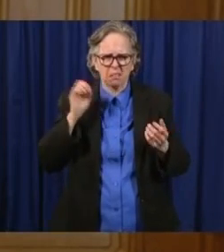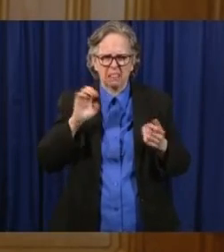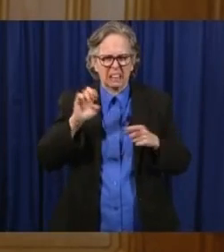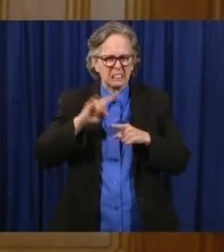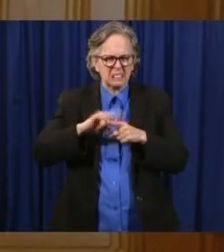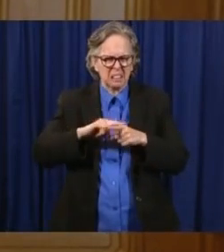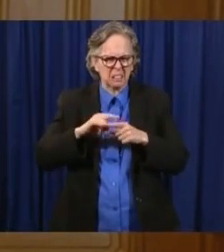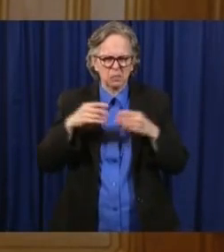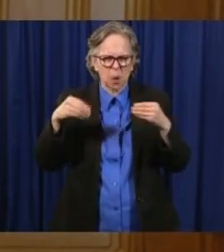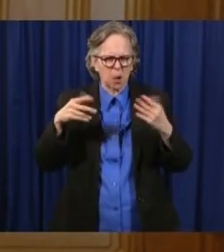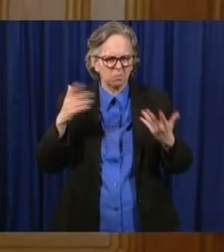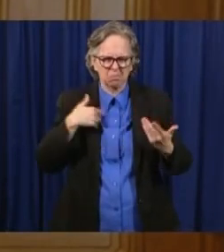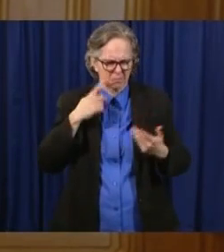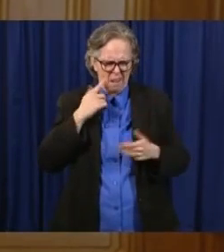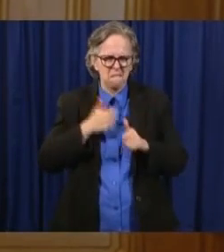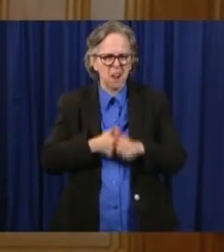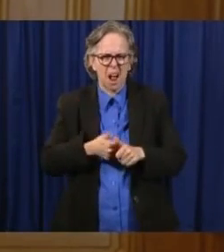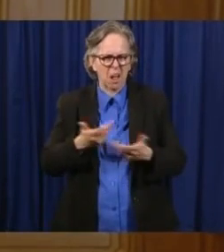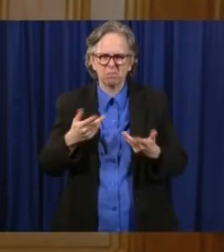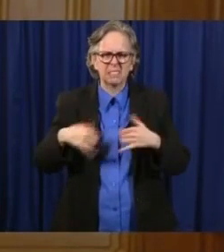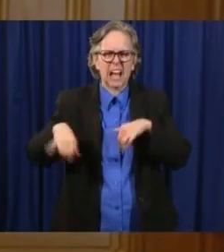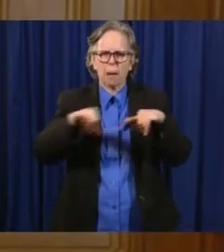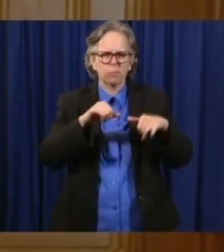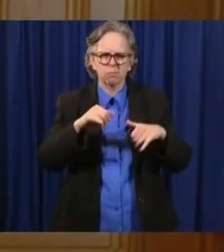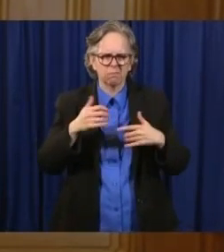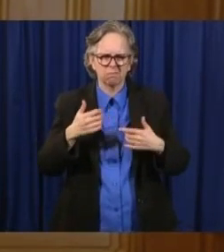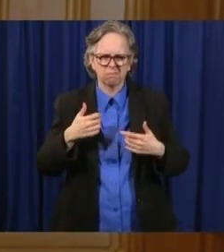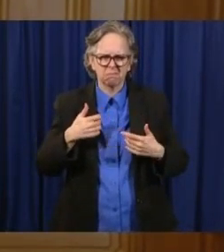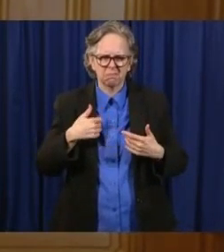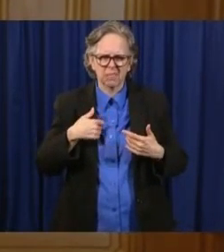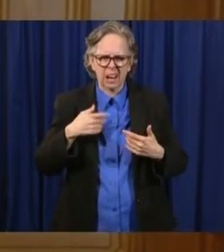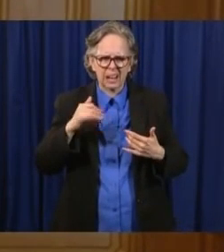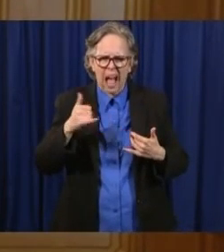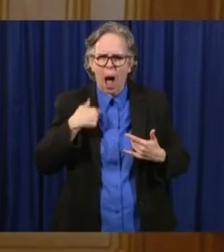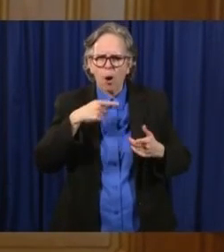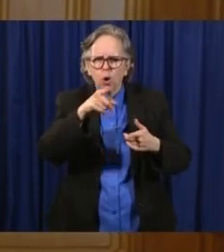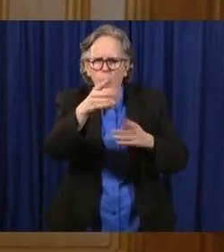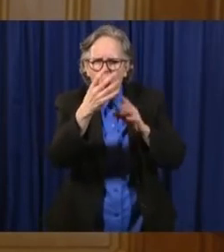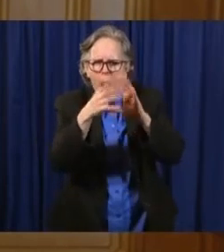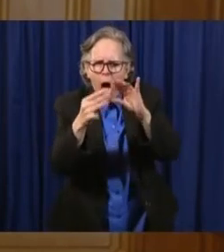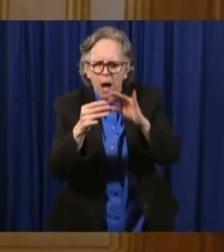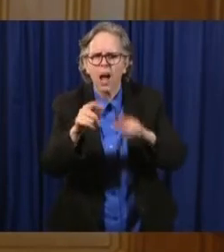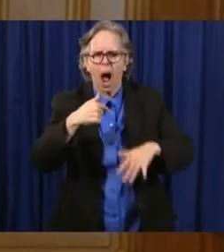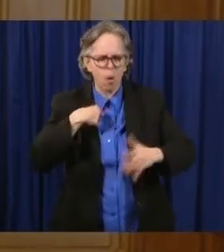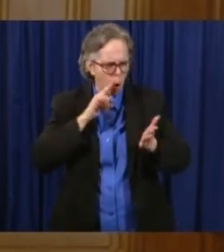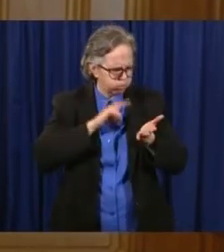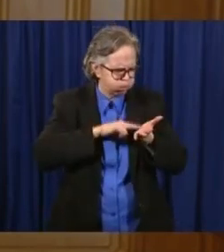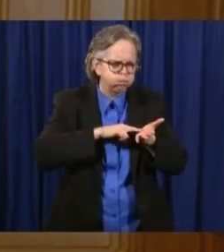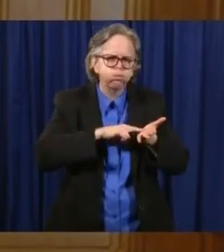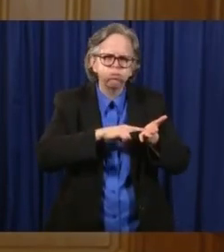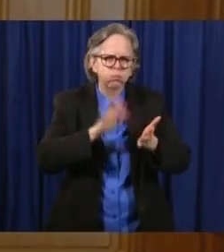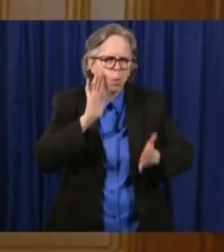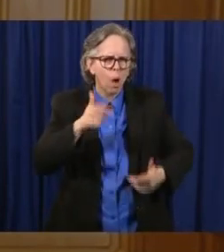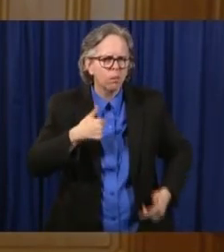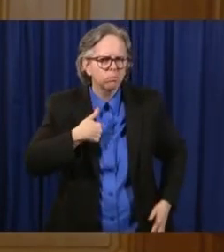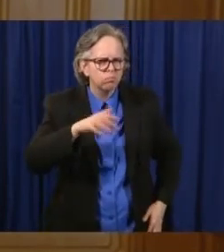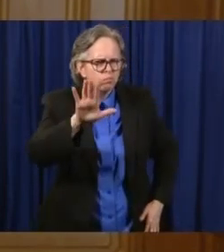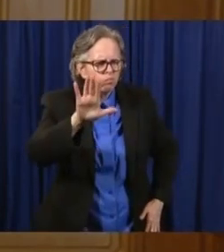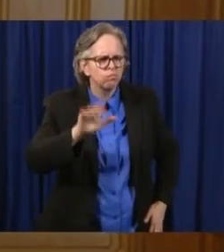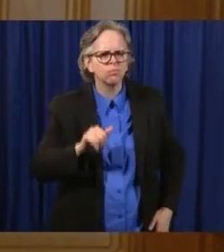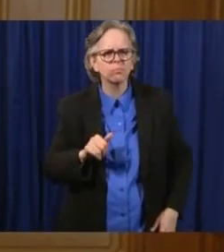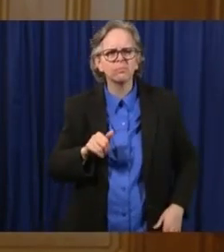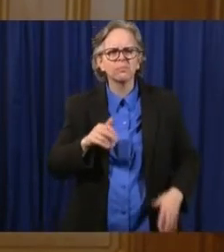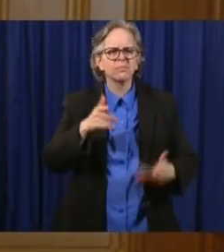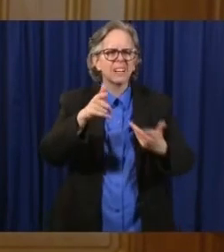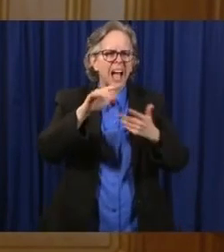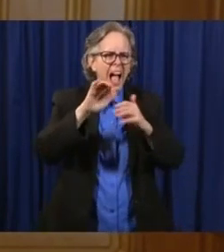inconsistency in regard to that. So I will certainly check into that, see how it's being enforced around the state. But